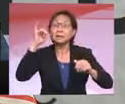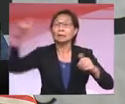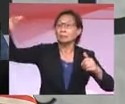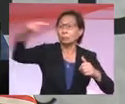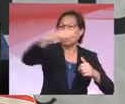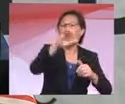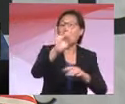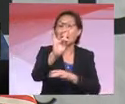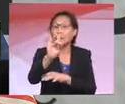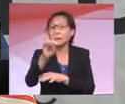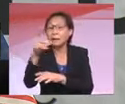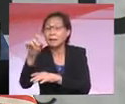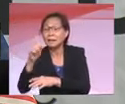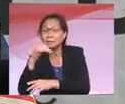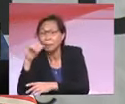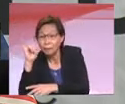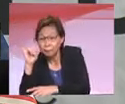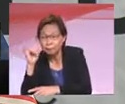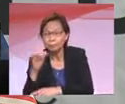imported cases.